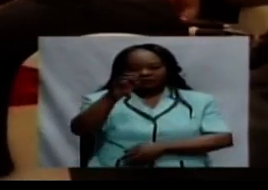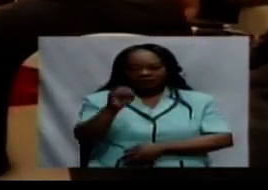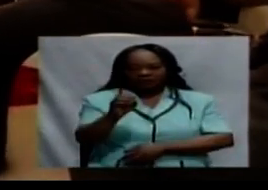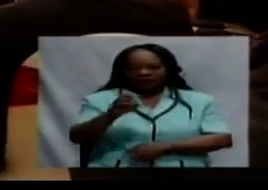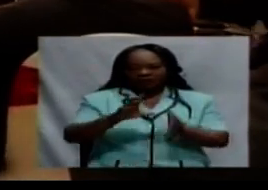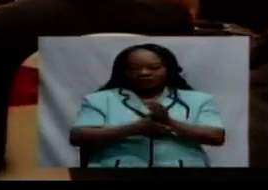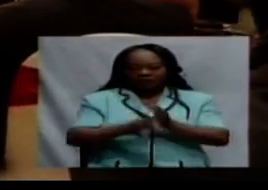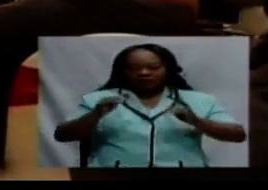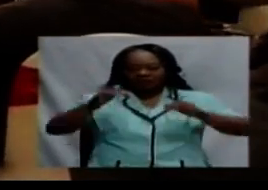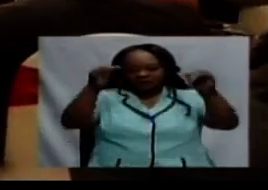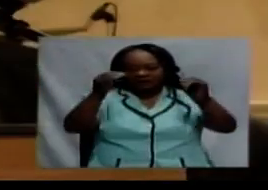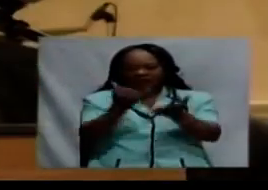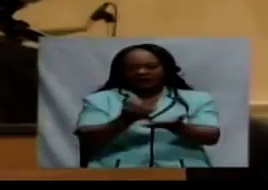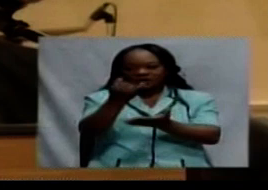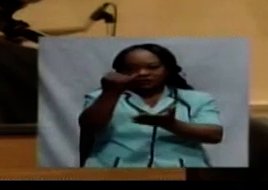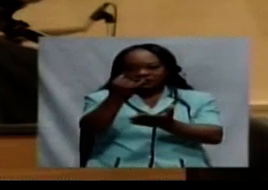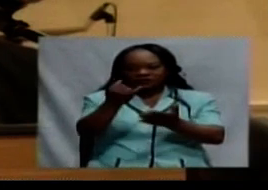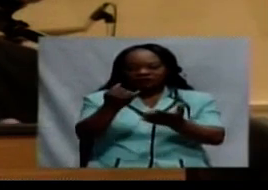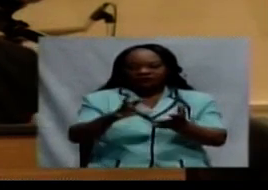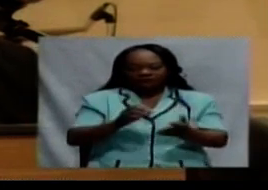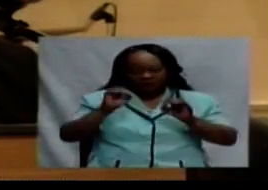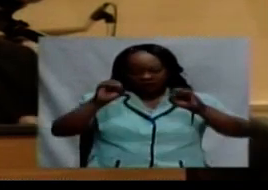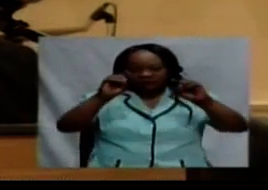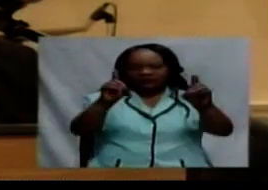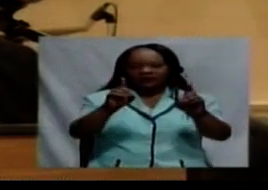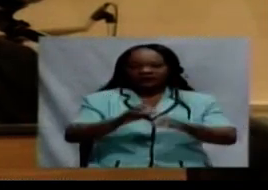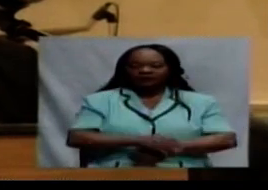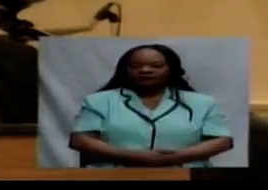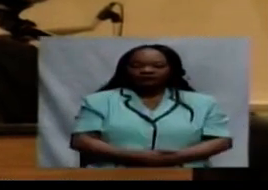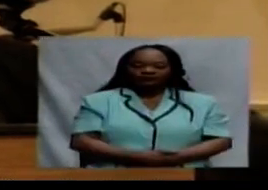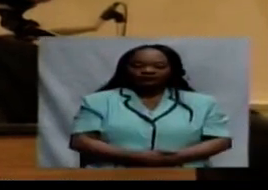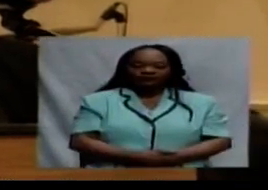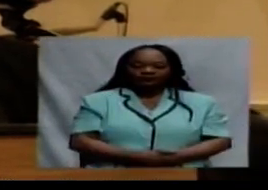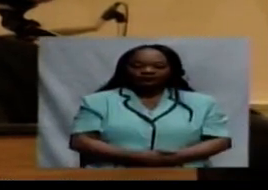Legal Education, ZIALE. Why is it